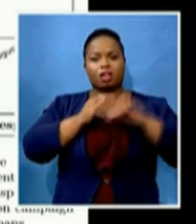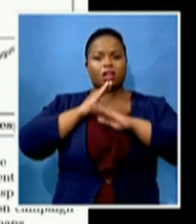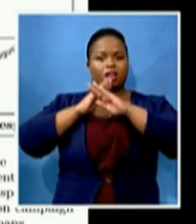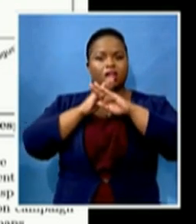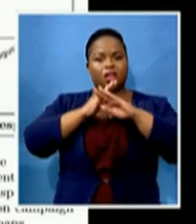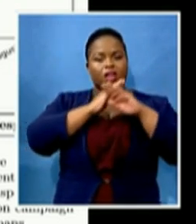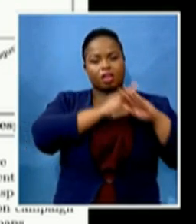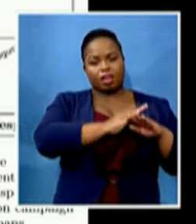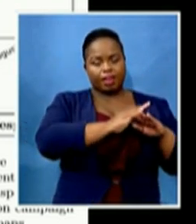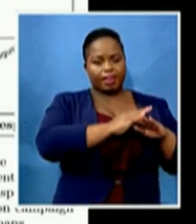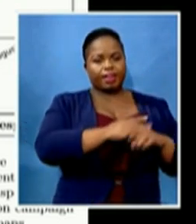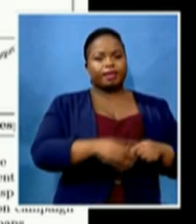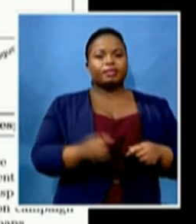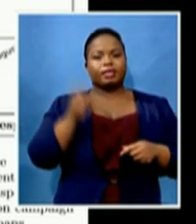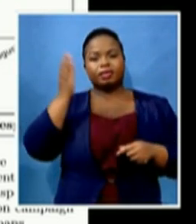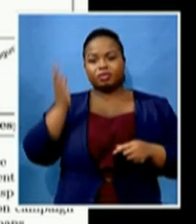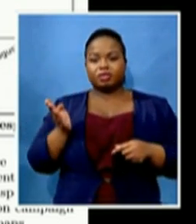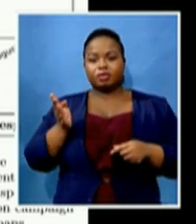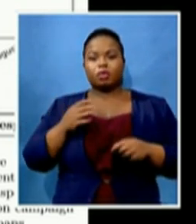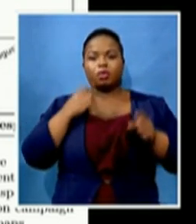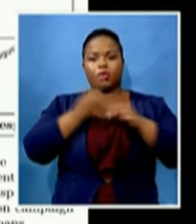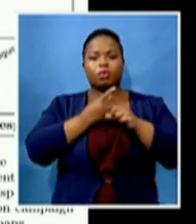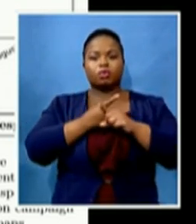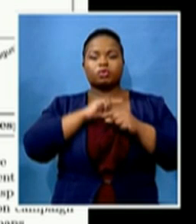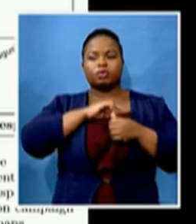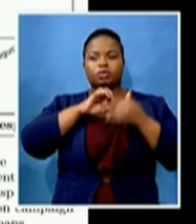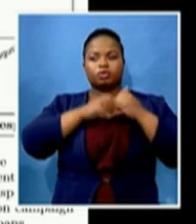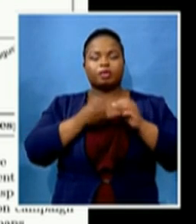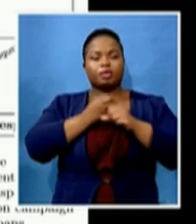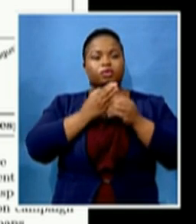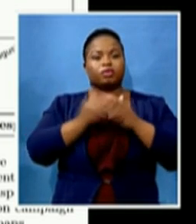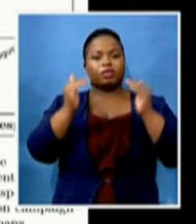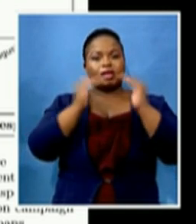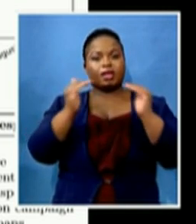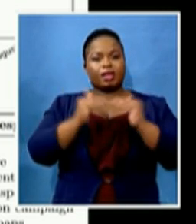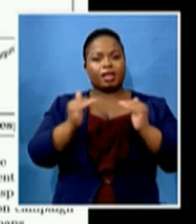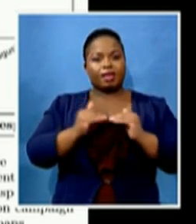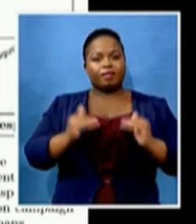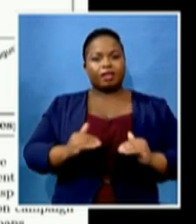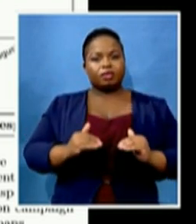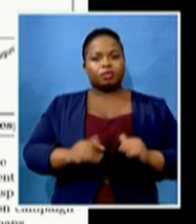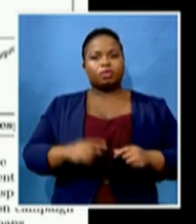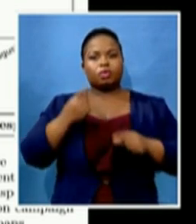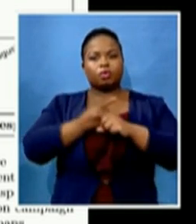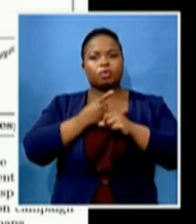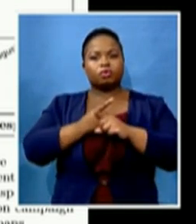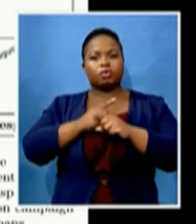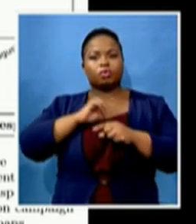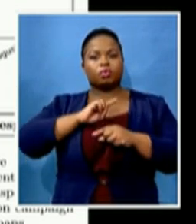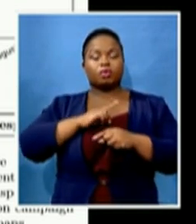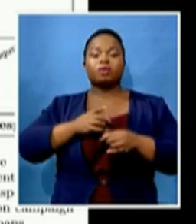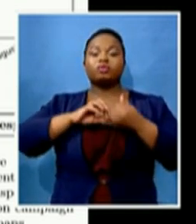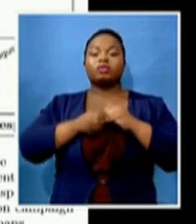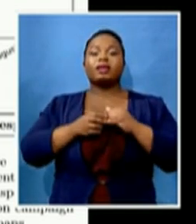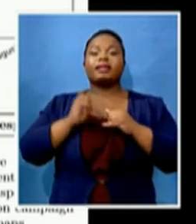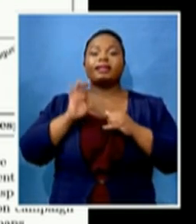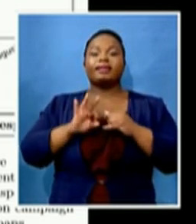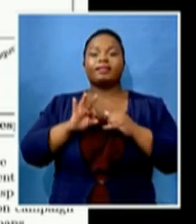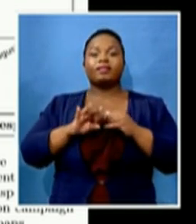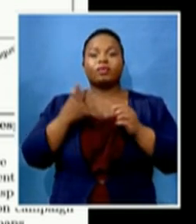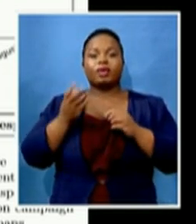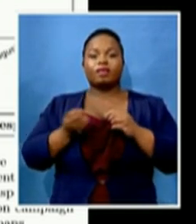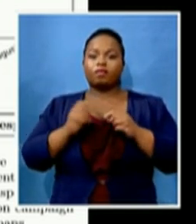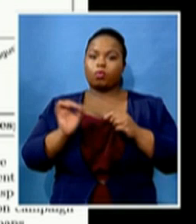basically end up having what we refer to as the stringency index, which is what you have in the upper right corner, where